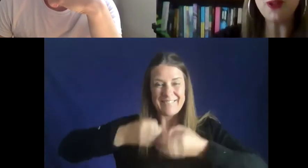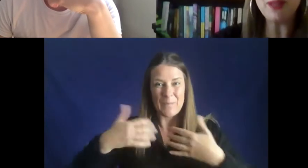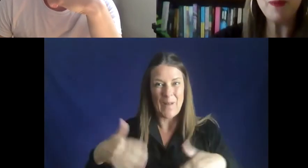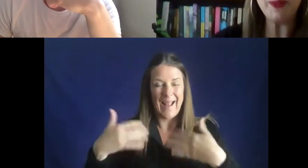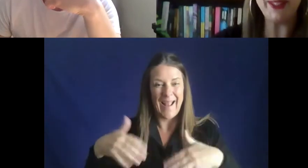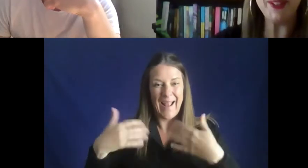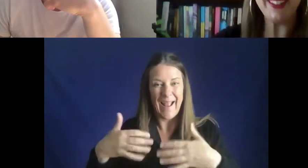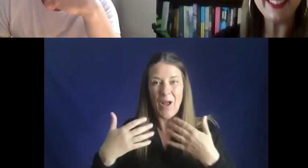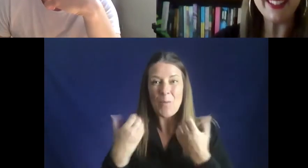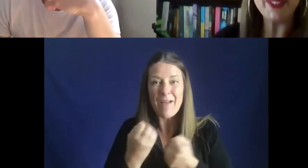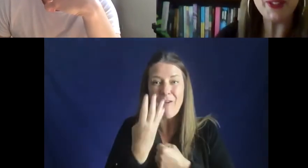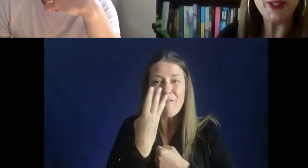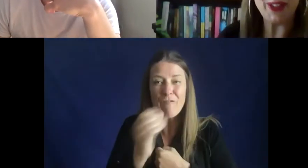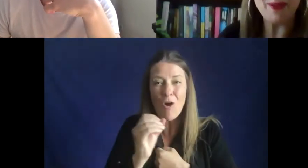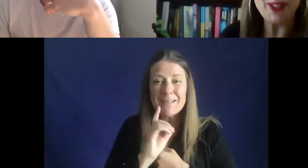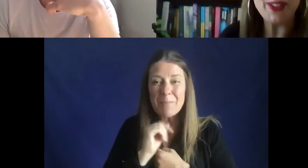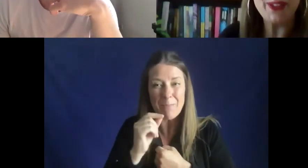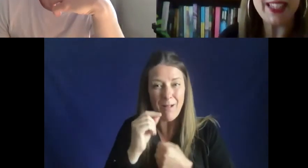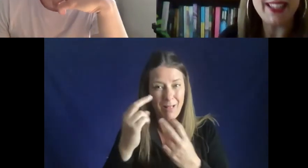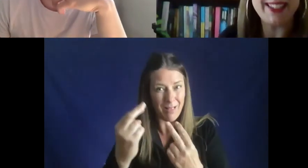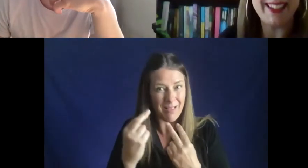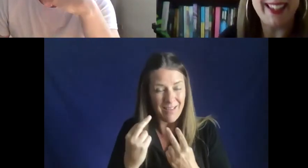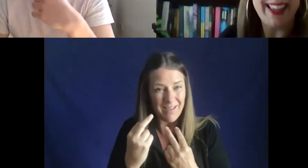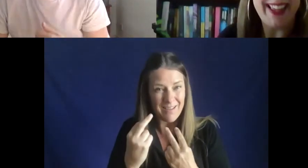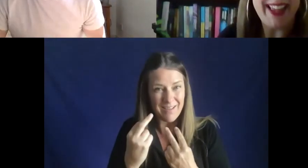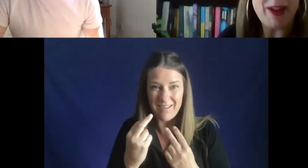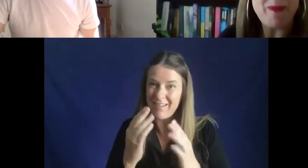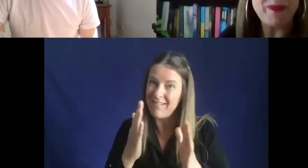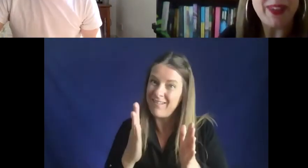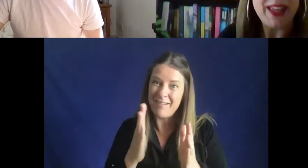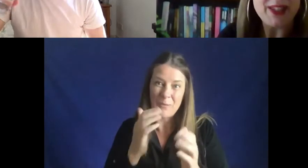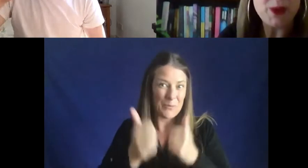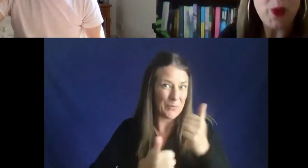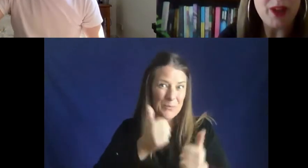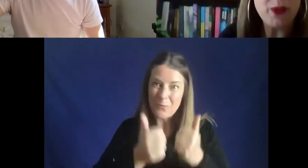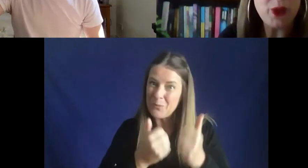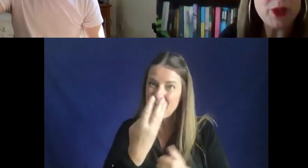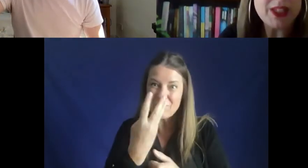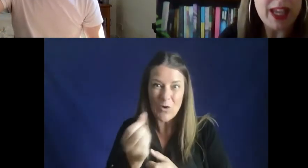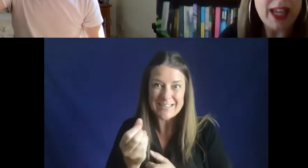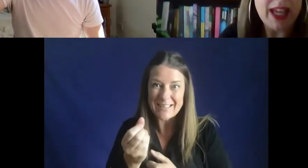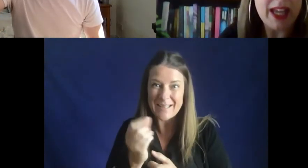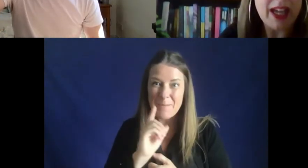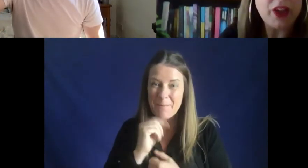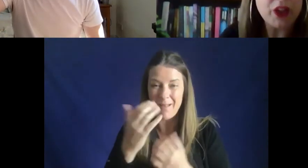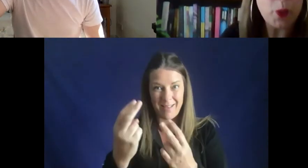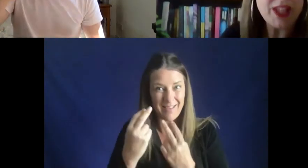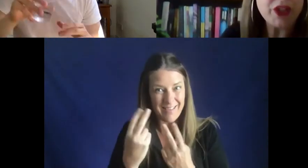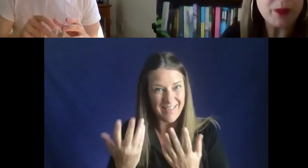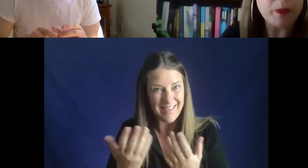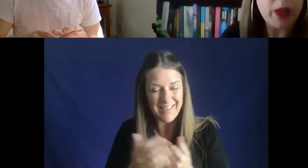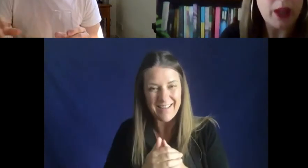have 40 people here listening to your talk, Ryan, which is fantastic. So I've got